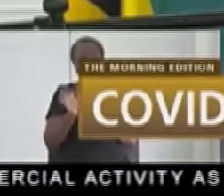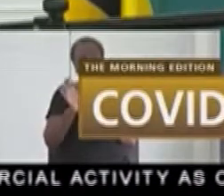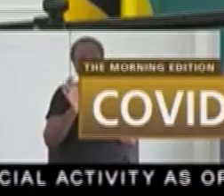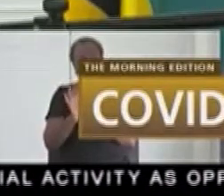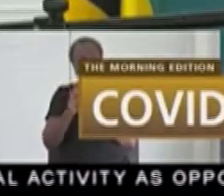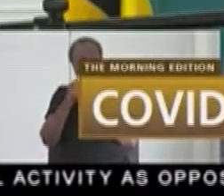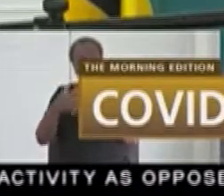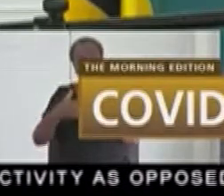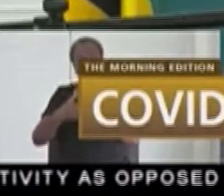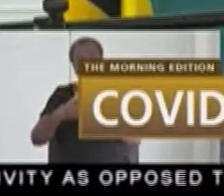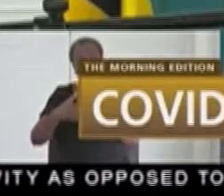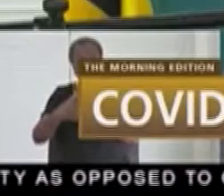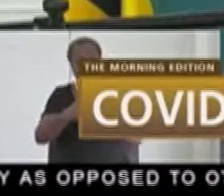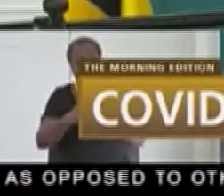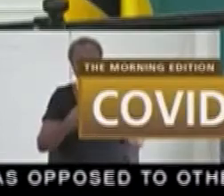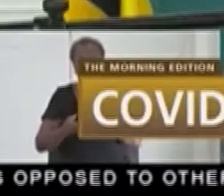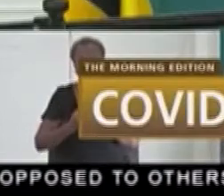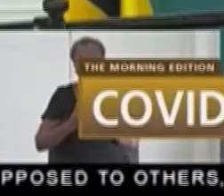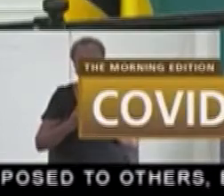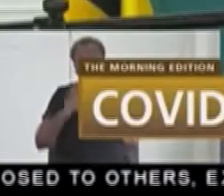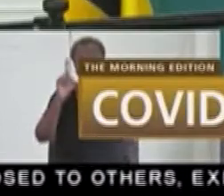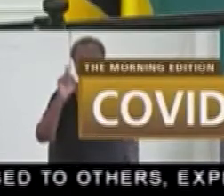the community-based testing.